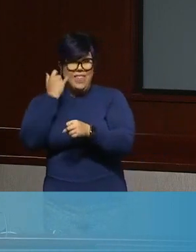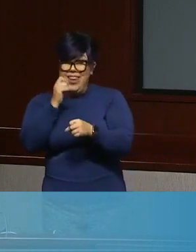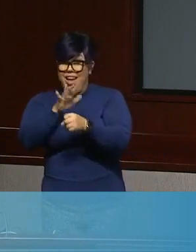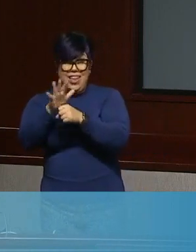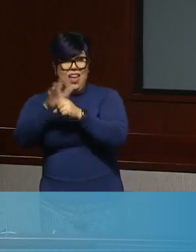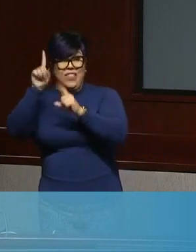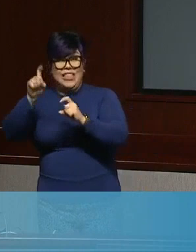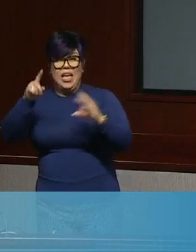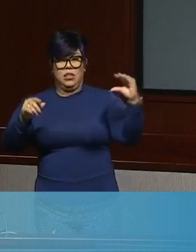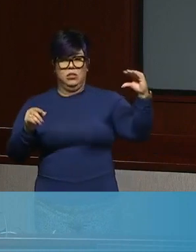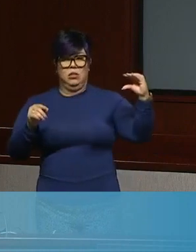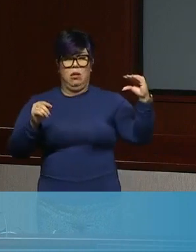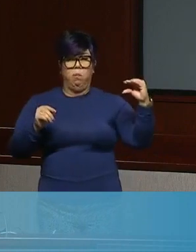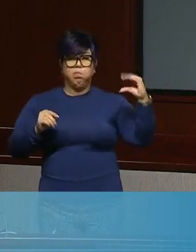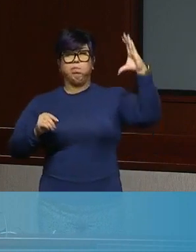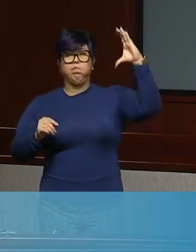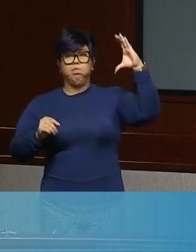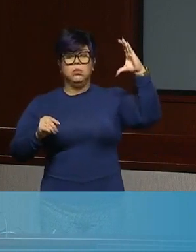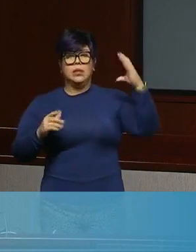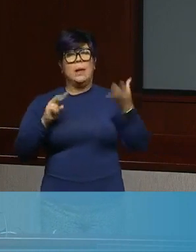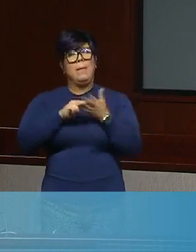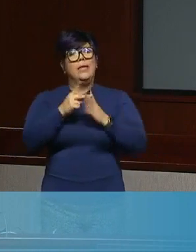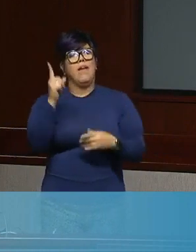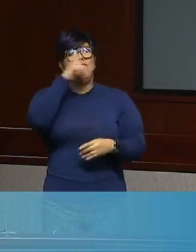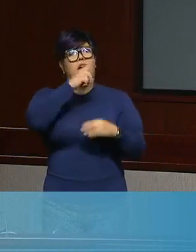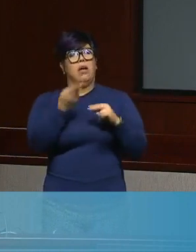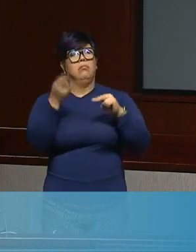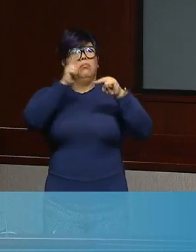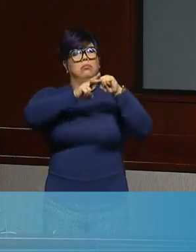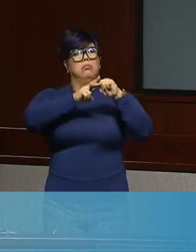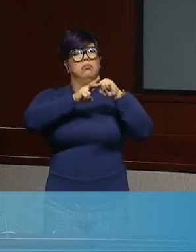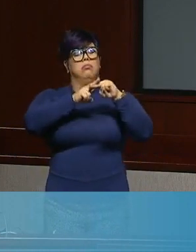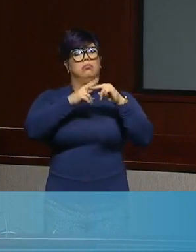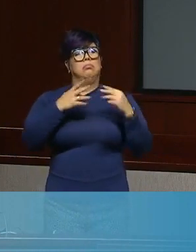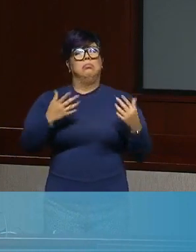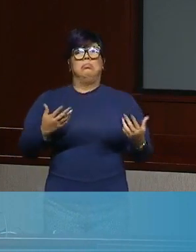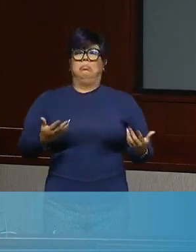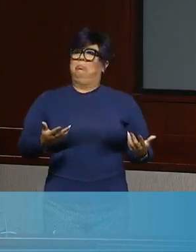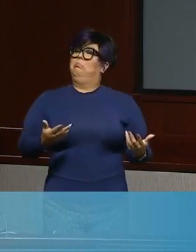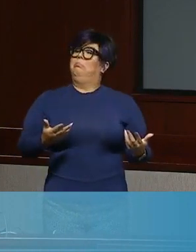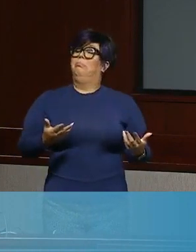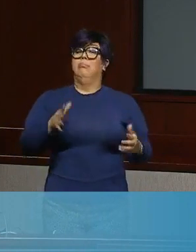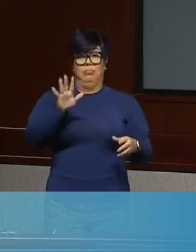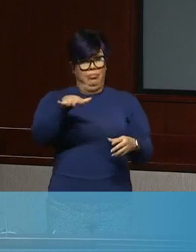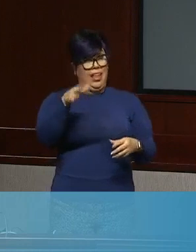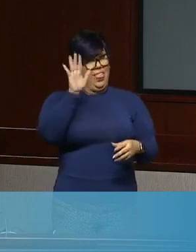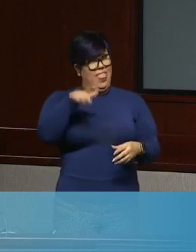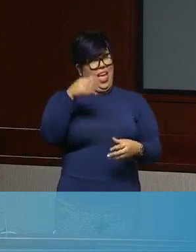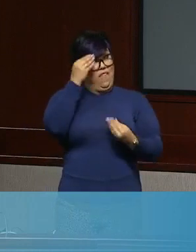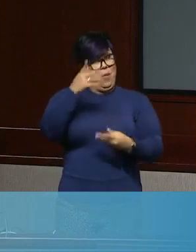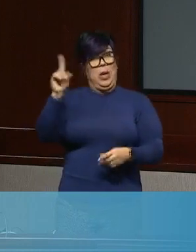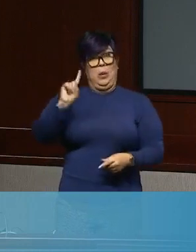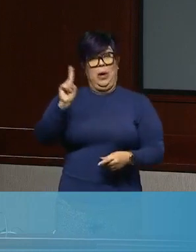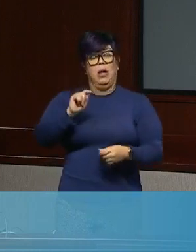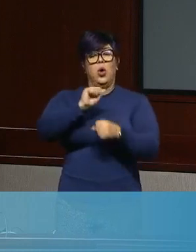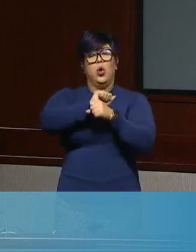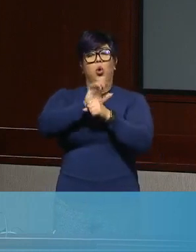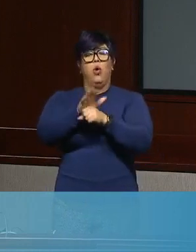it, making it higher than it actually is. And you can follow this information at